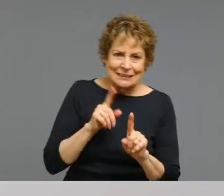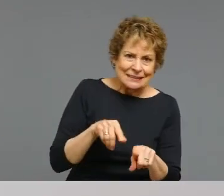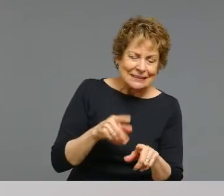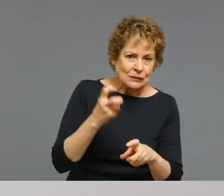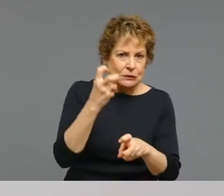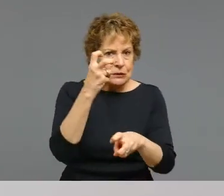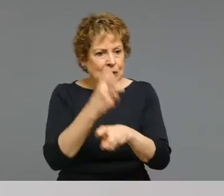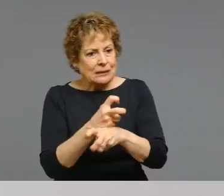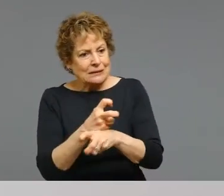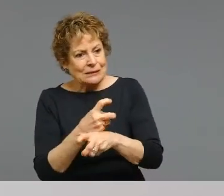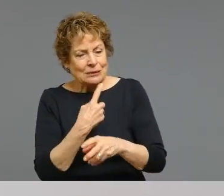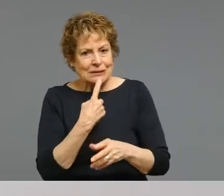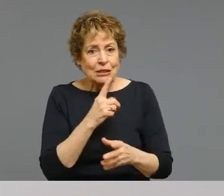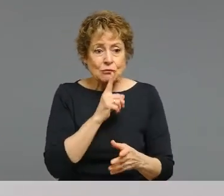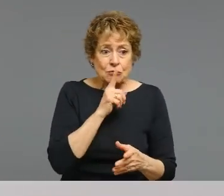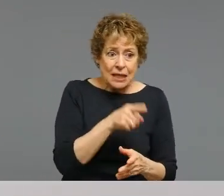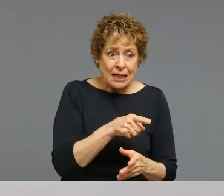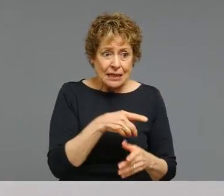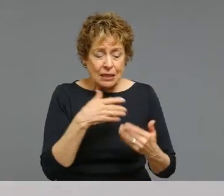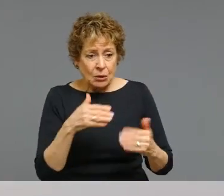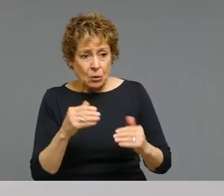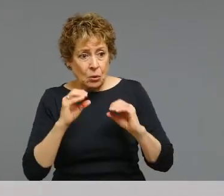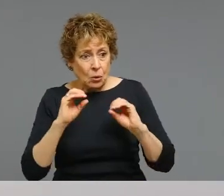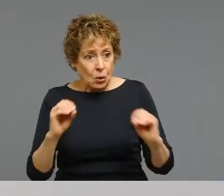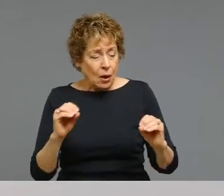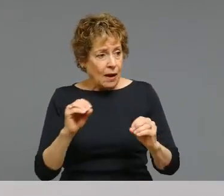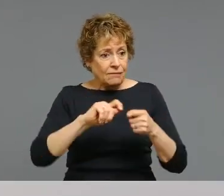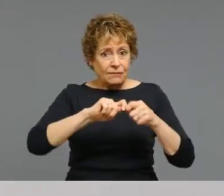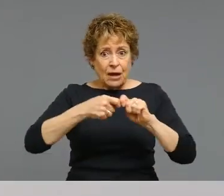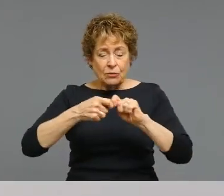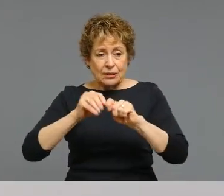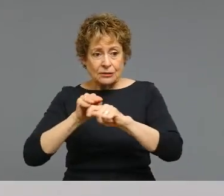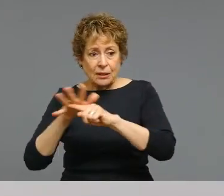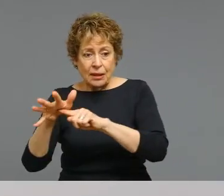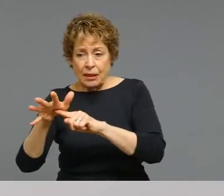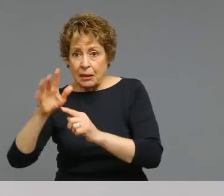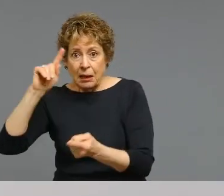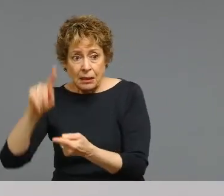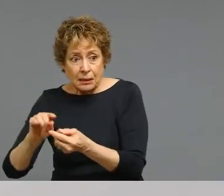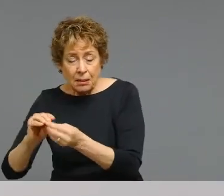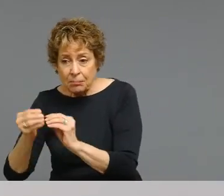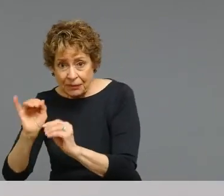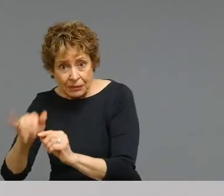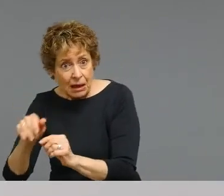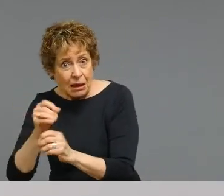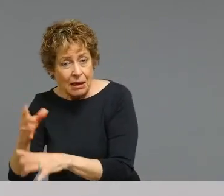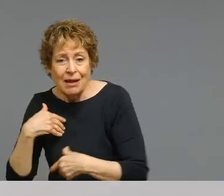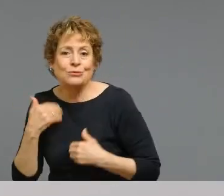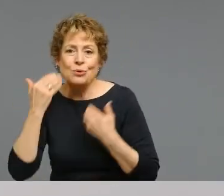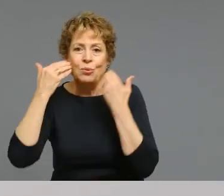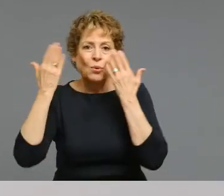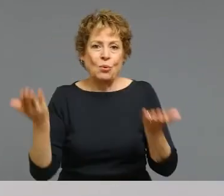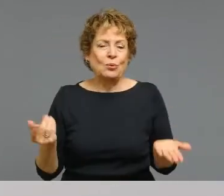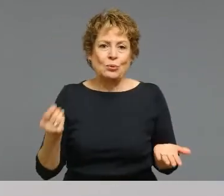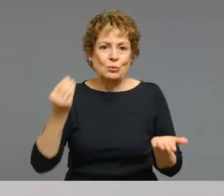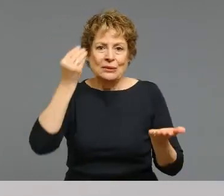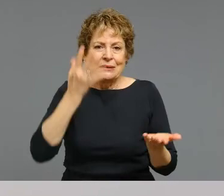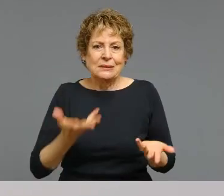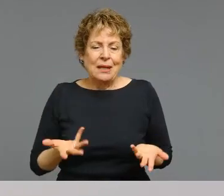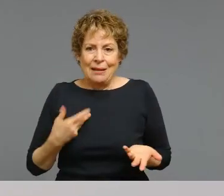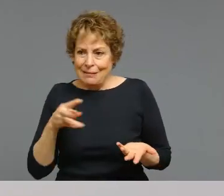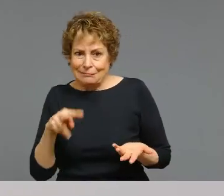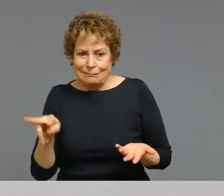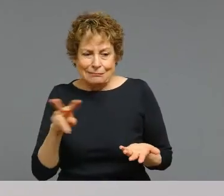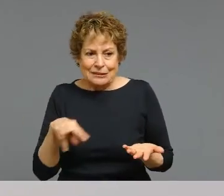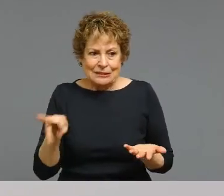we are right now? That's what the unknown is. And so it's hard to say. I would imagine that it's having some impact